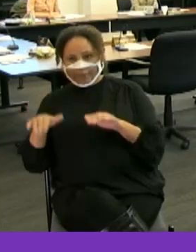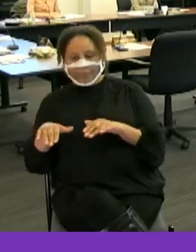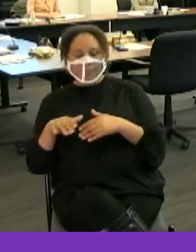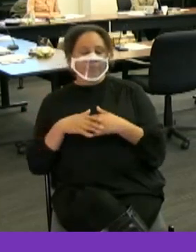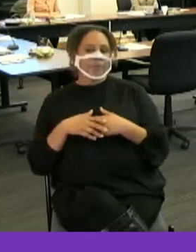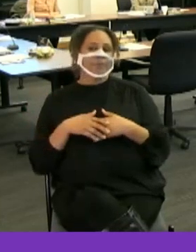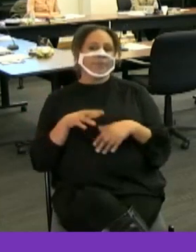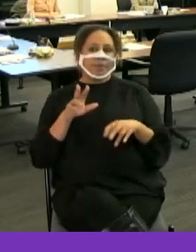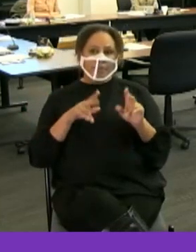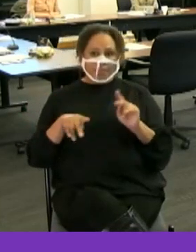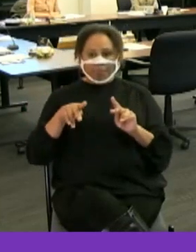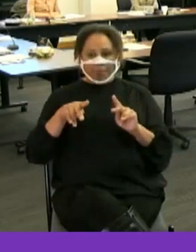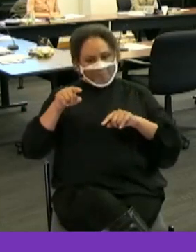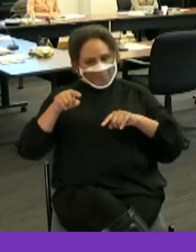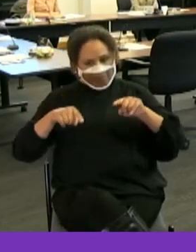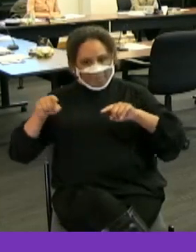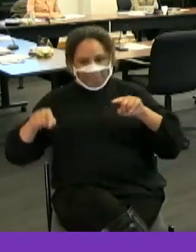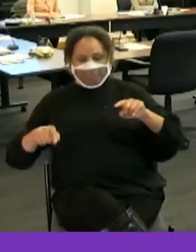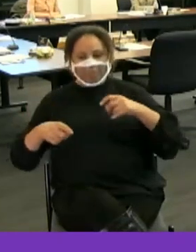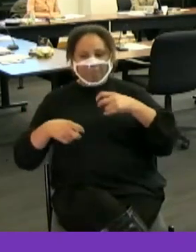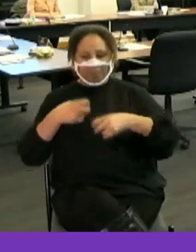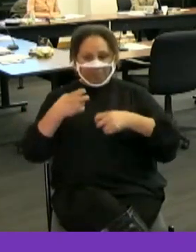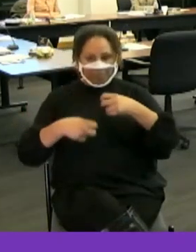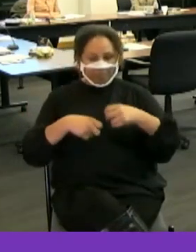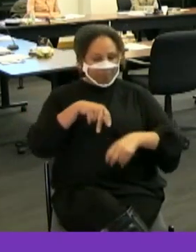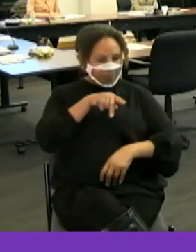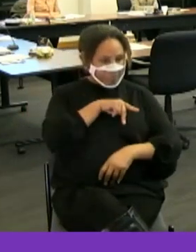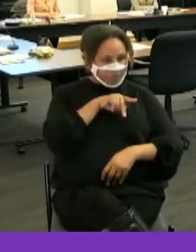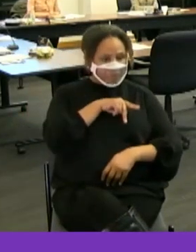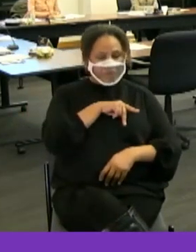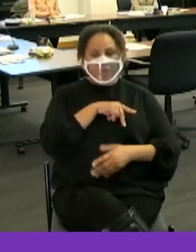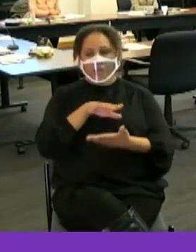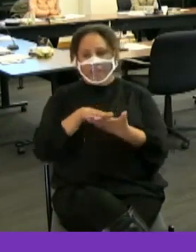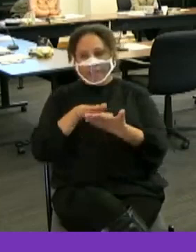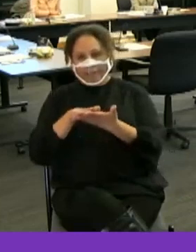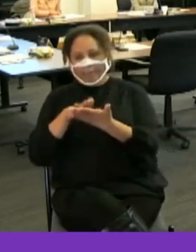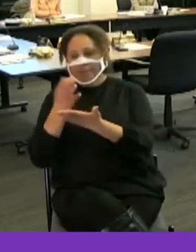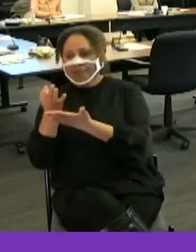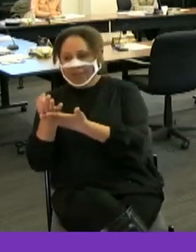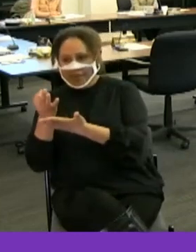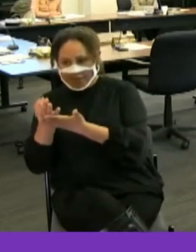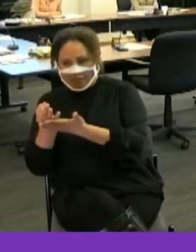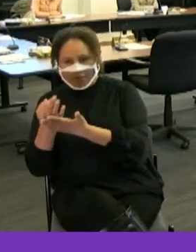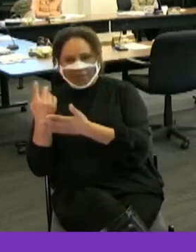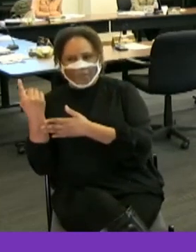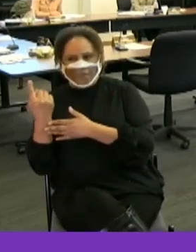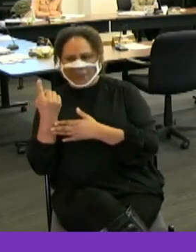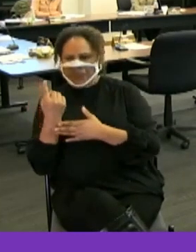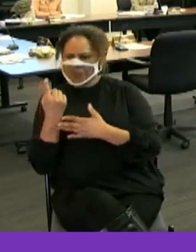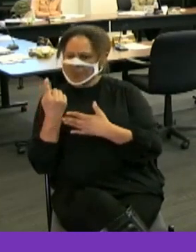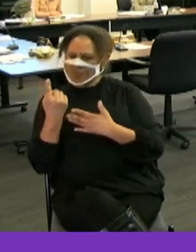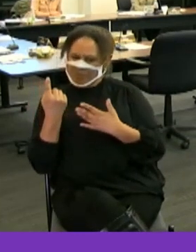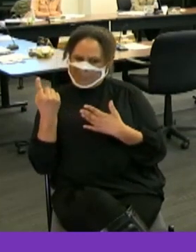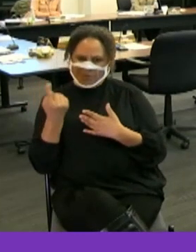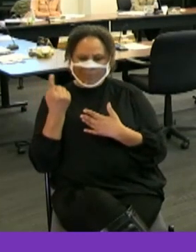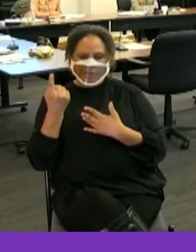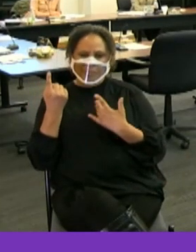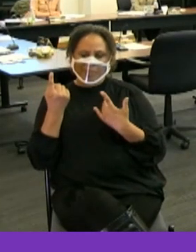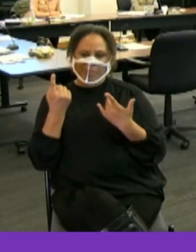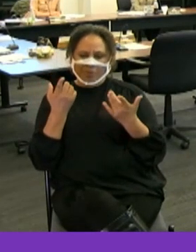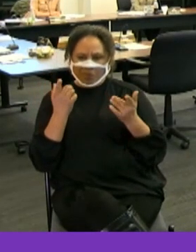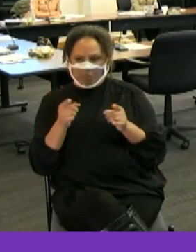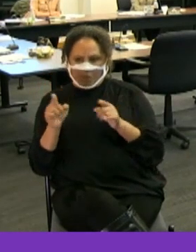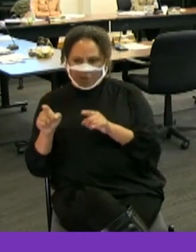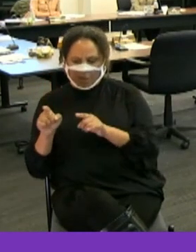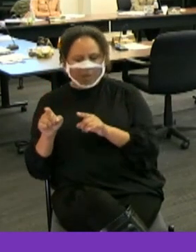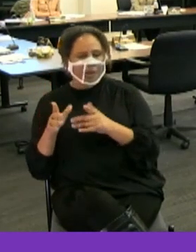issues, whether it be personal, academic, financial. There's always something going on. But I thought this would